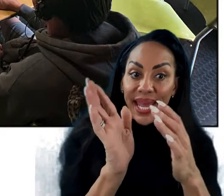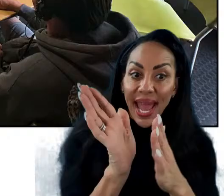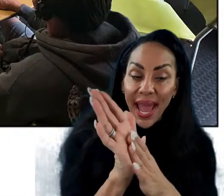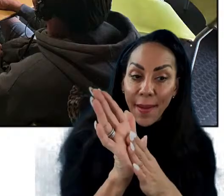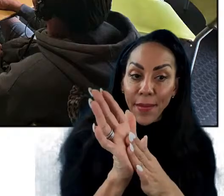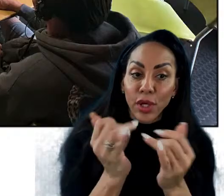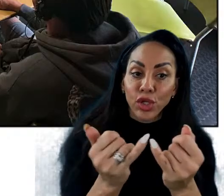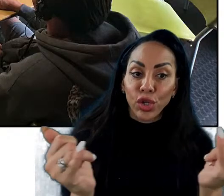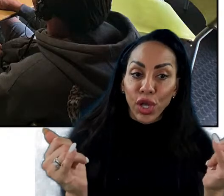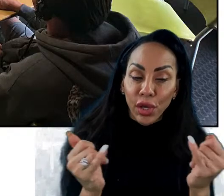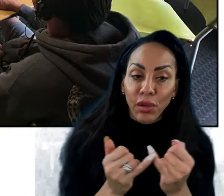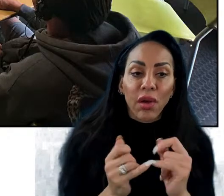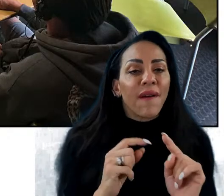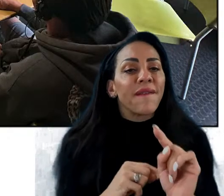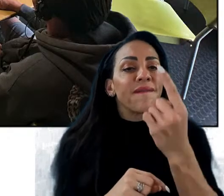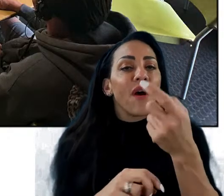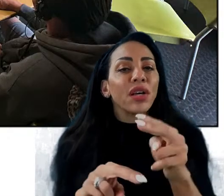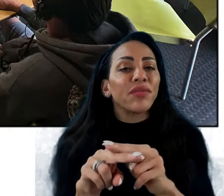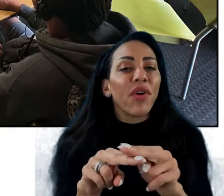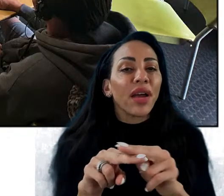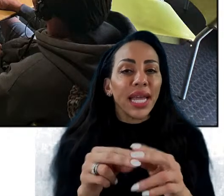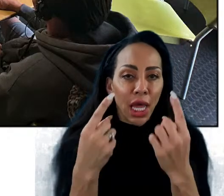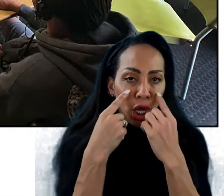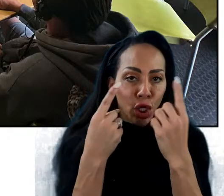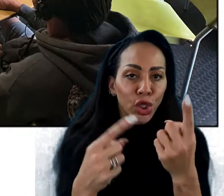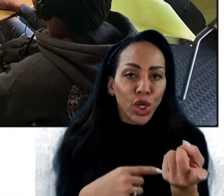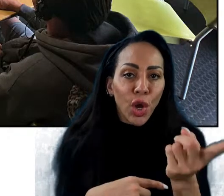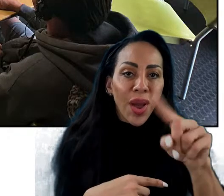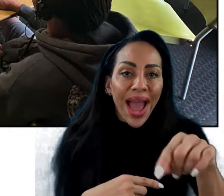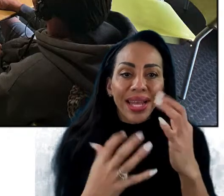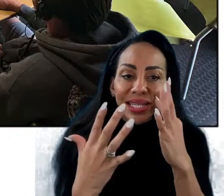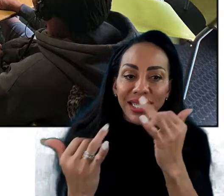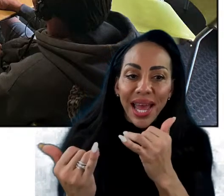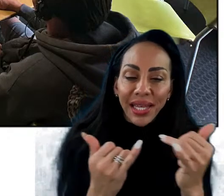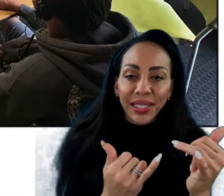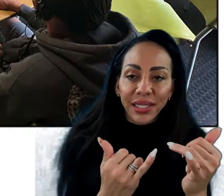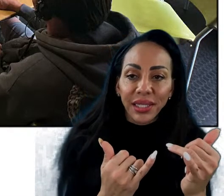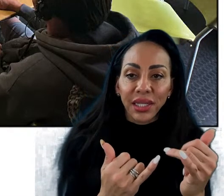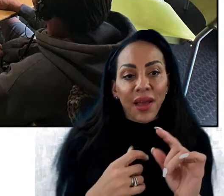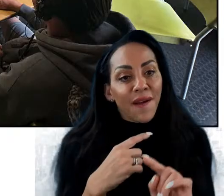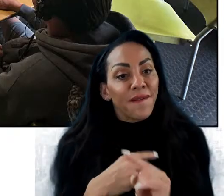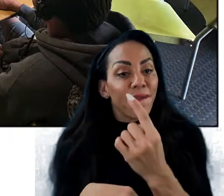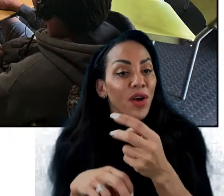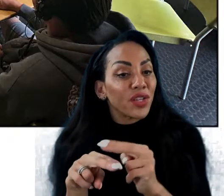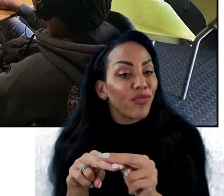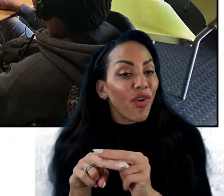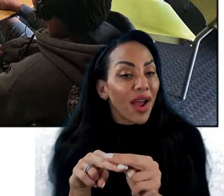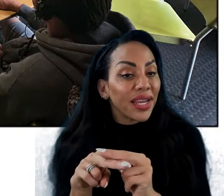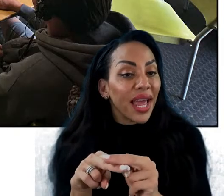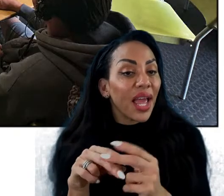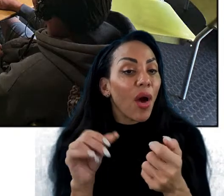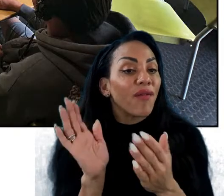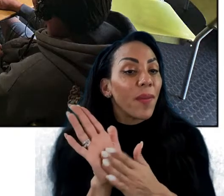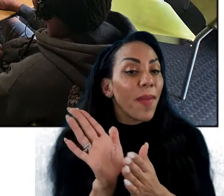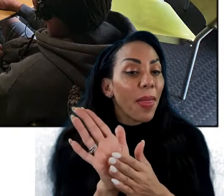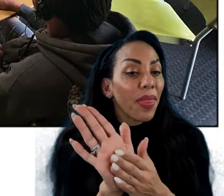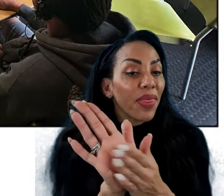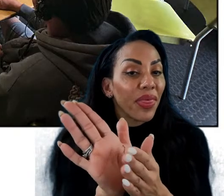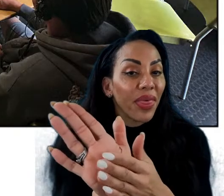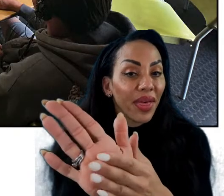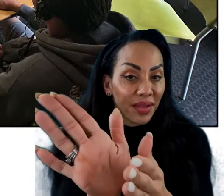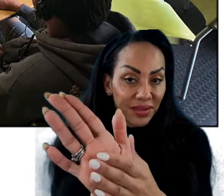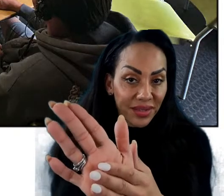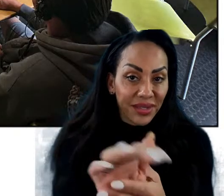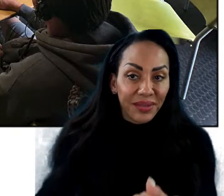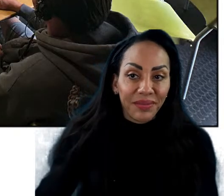Show and Test at the studio, which if you've not been to First Friday before, it's always on the first Friday of the month. Good pitch. And